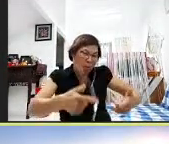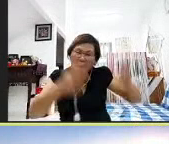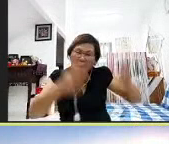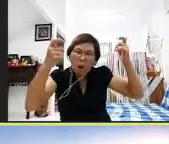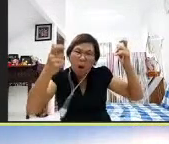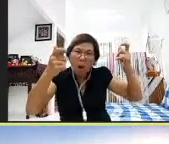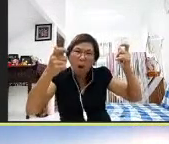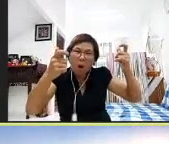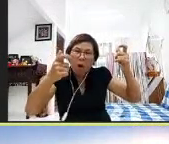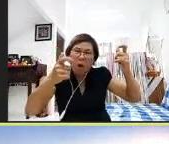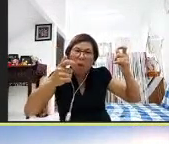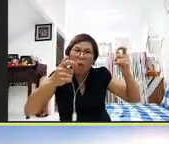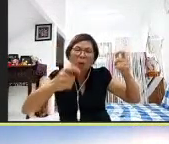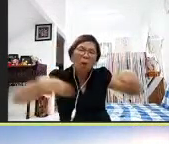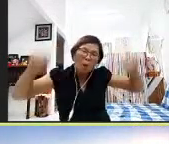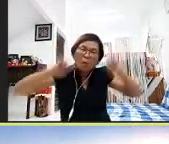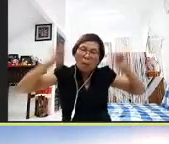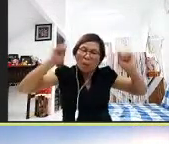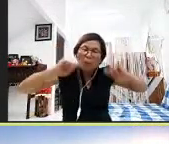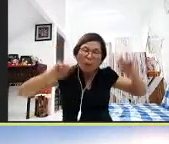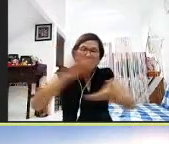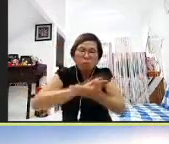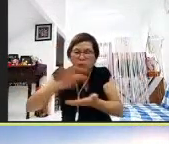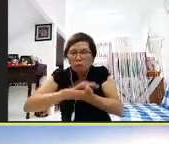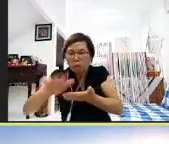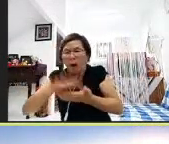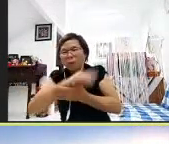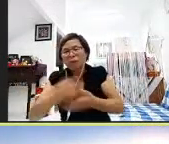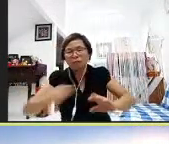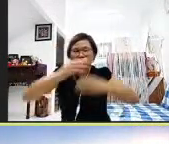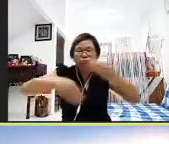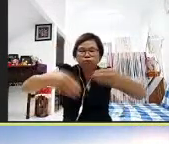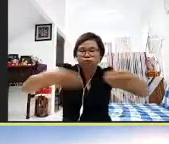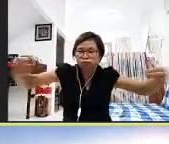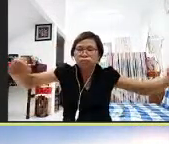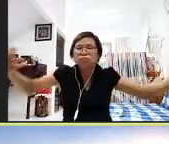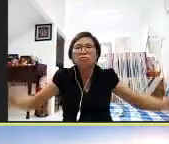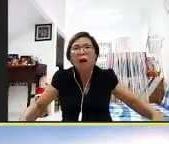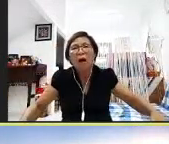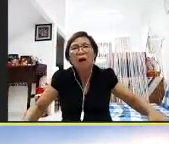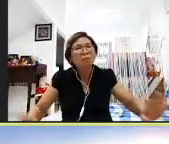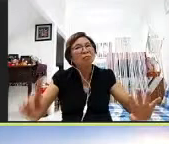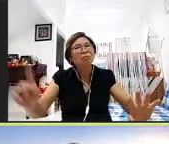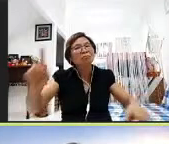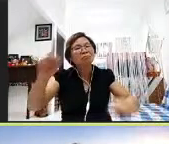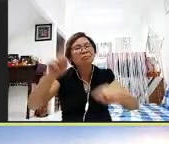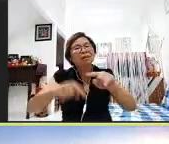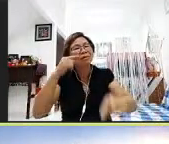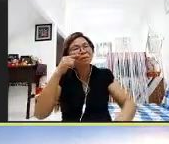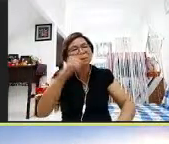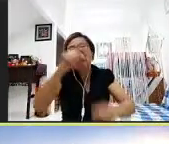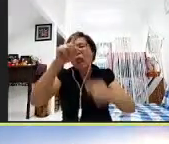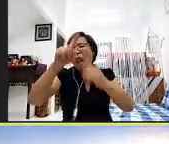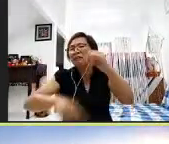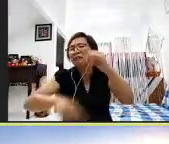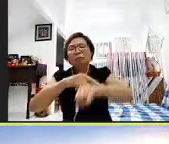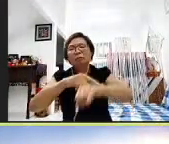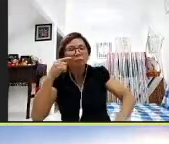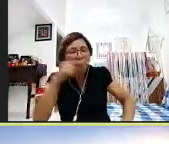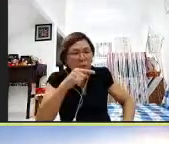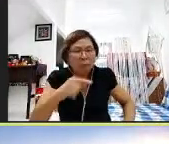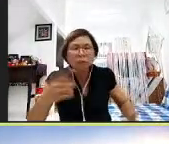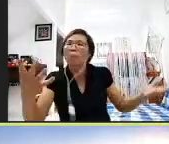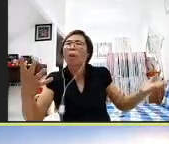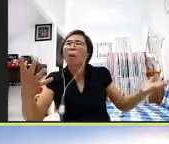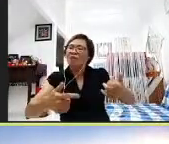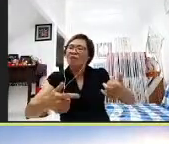wash the patients and wrap up the patients in layers, and you were not able to see them for the last time, and quickly were